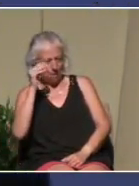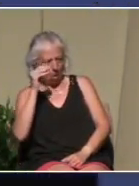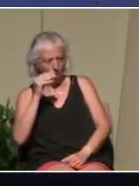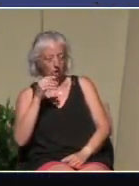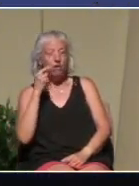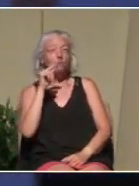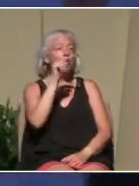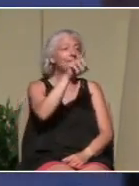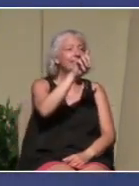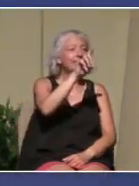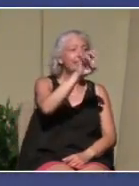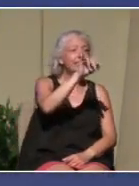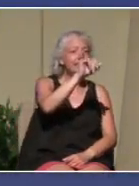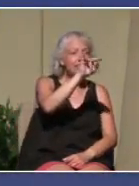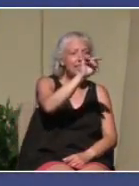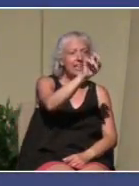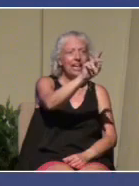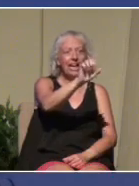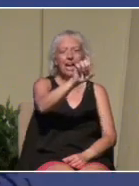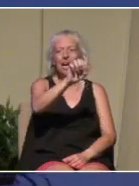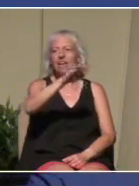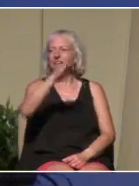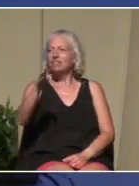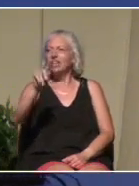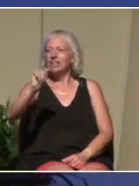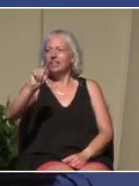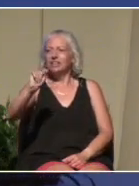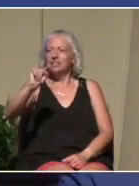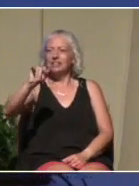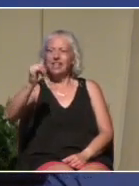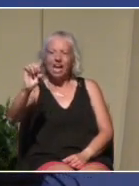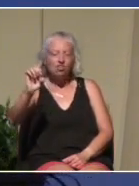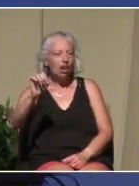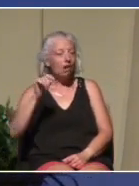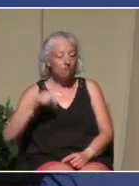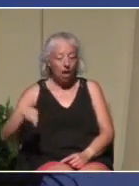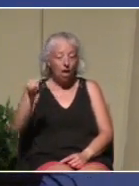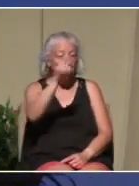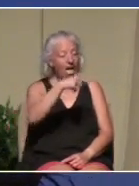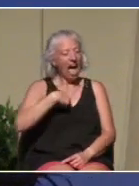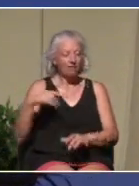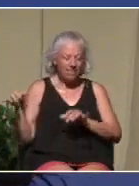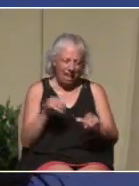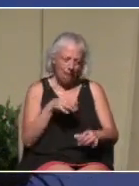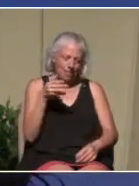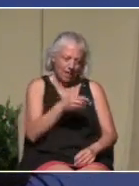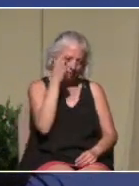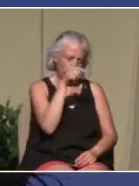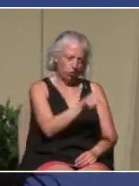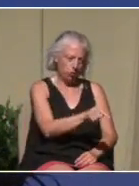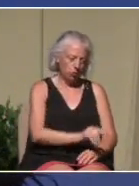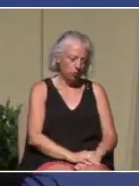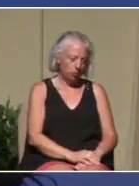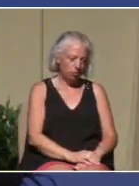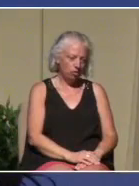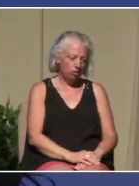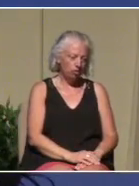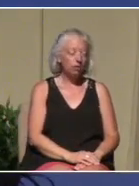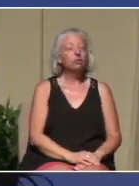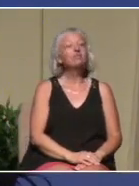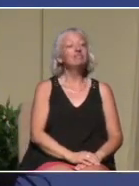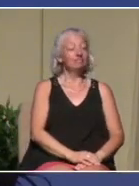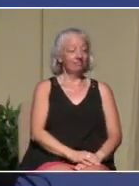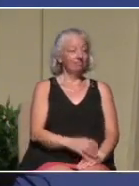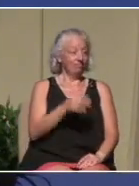Dinica, or for Tetcha. But here's the other thing we need to do, and remember I told you I was in